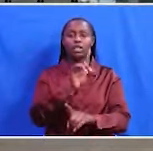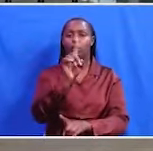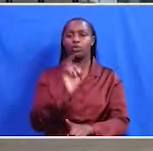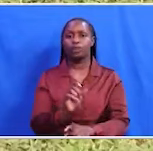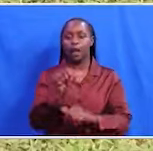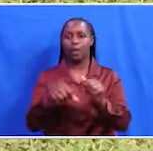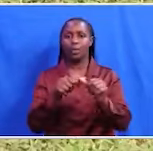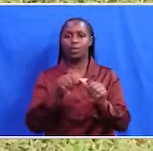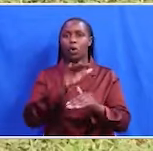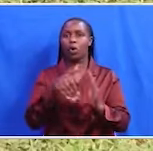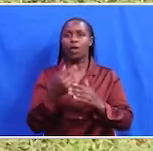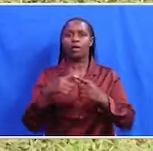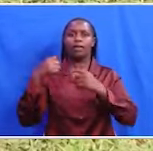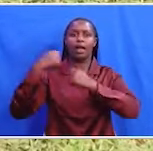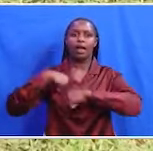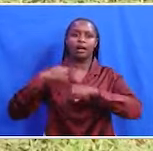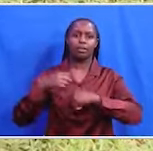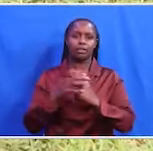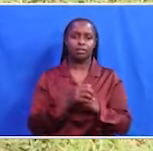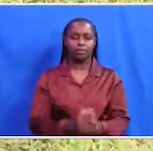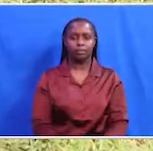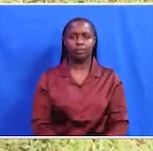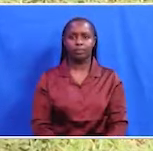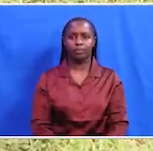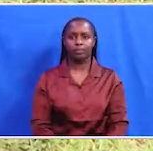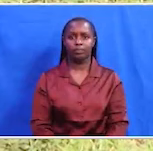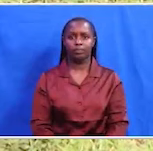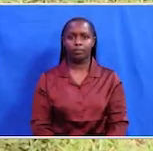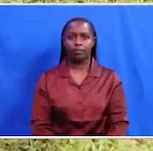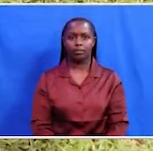dealings. Up to now, we are still waiting for